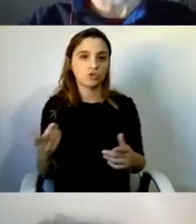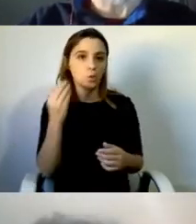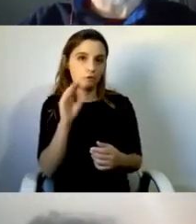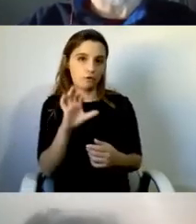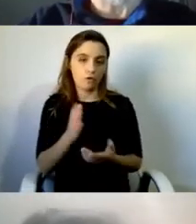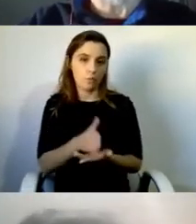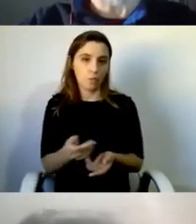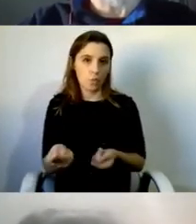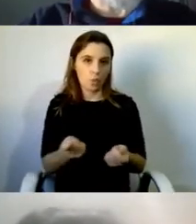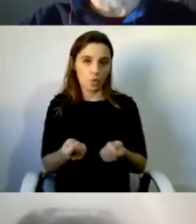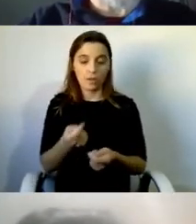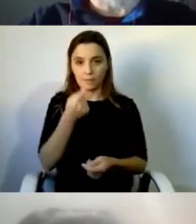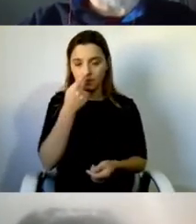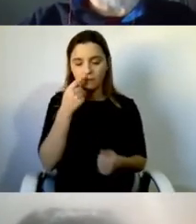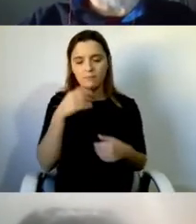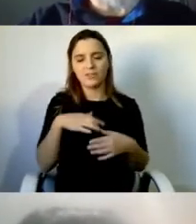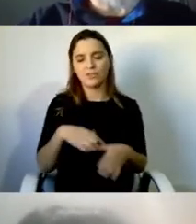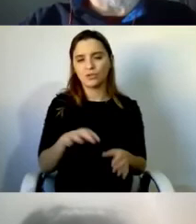any question.